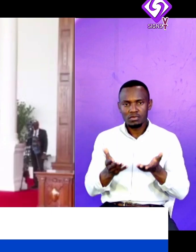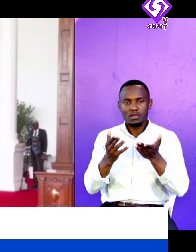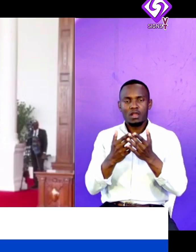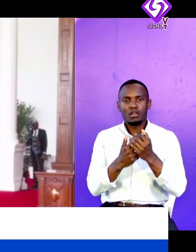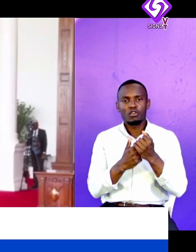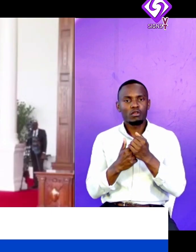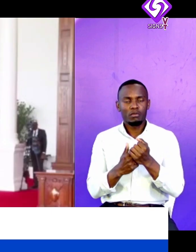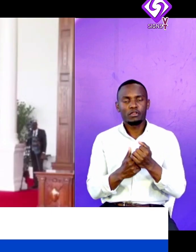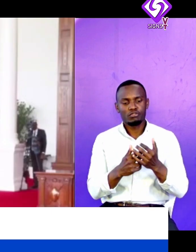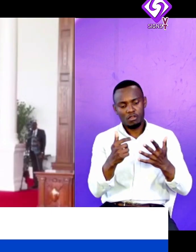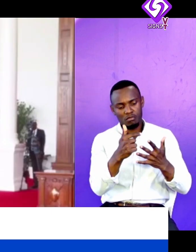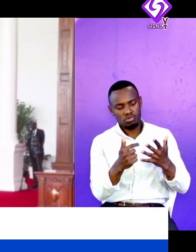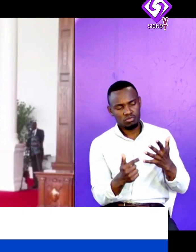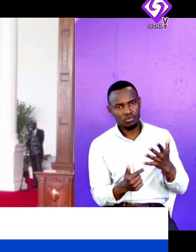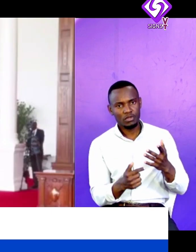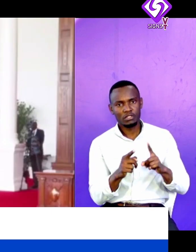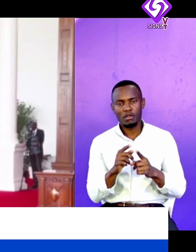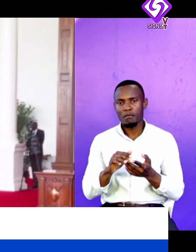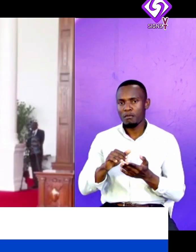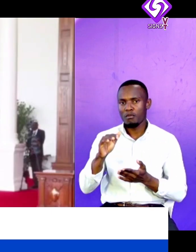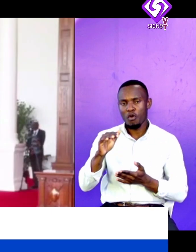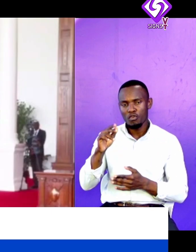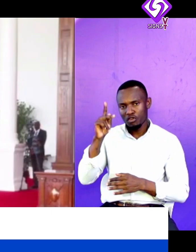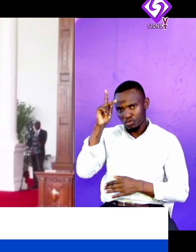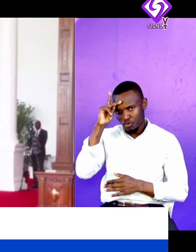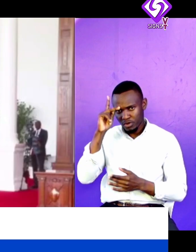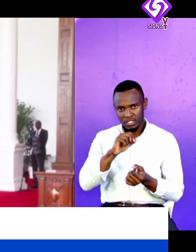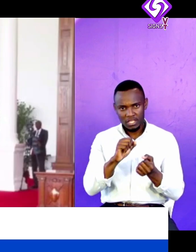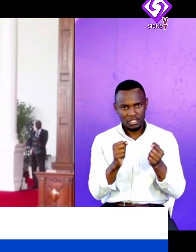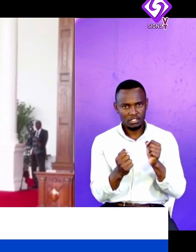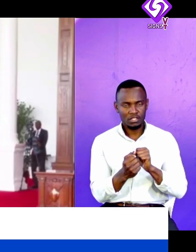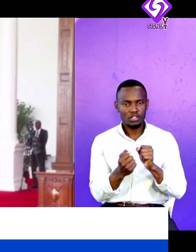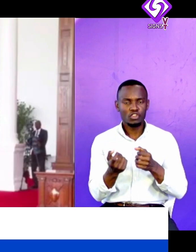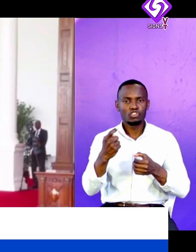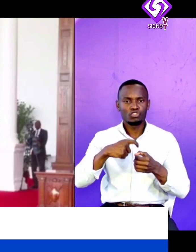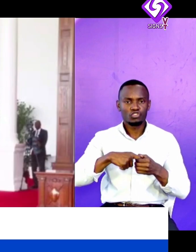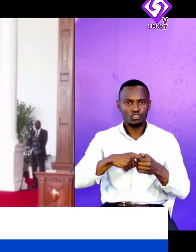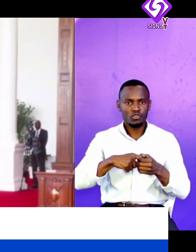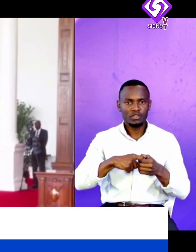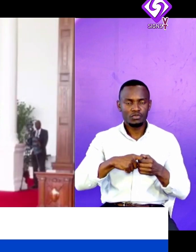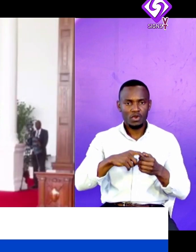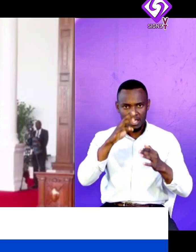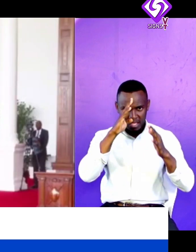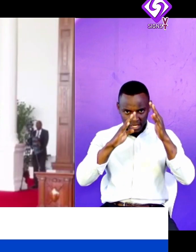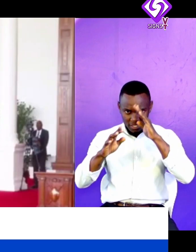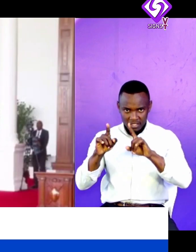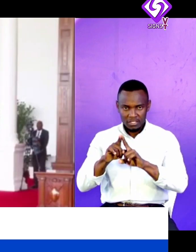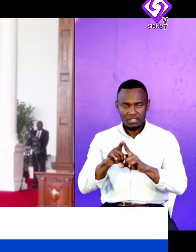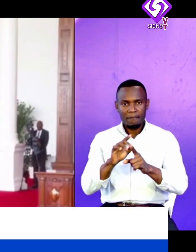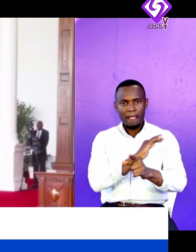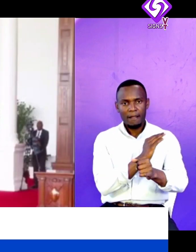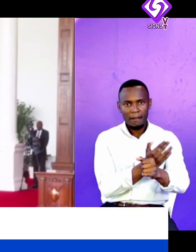and more through knowledge exchange, joint initiatives, and capacity-building efforts,